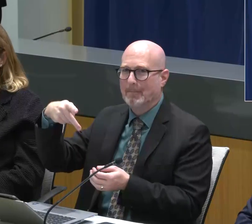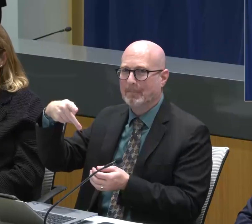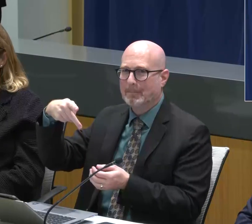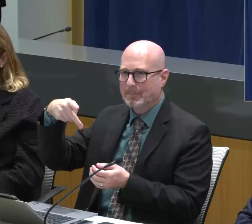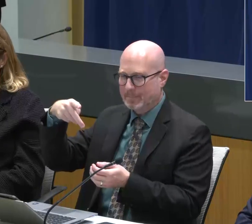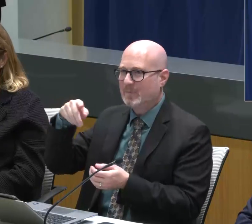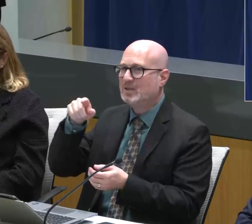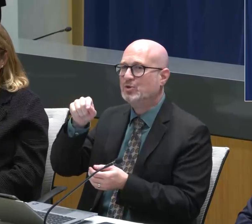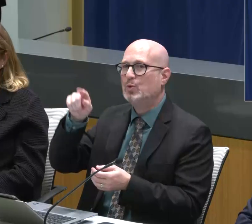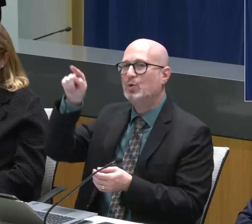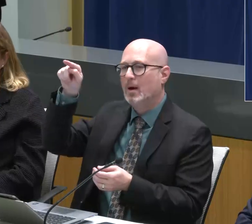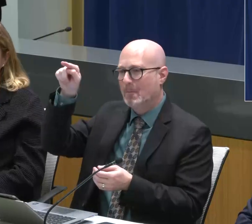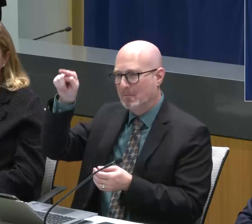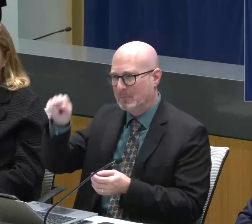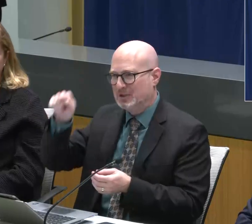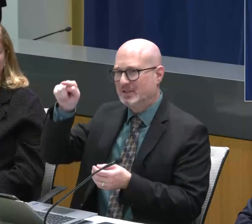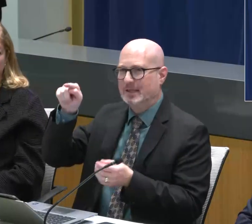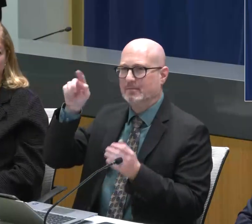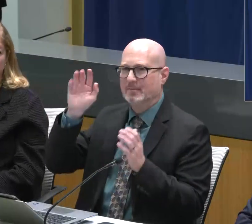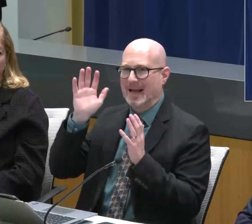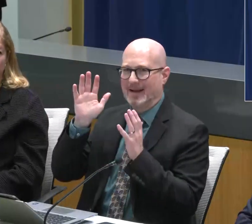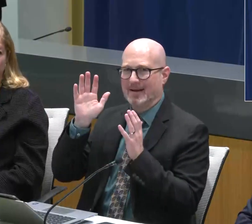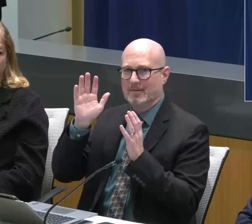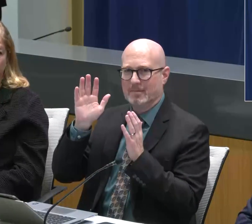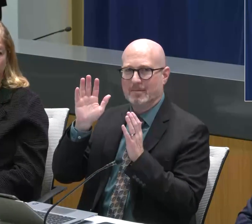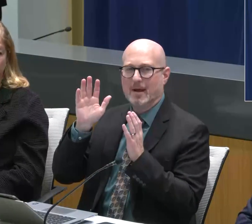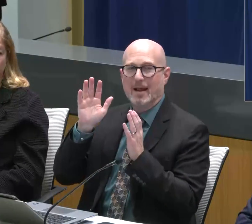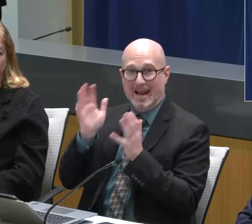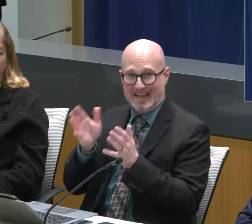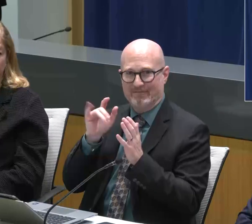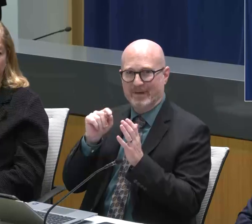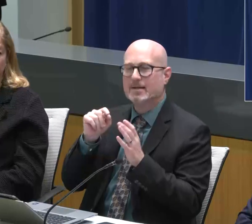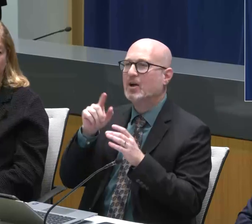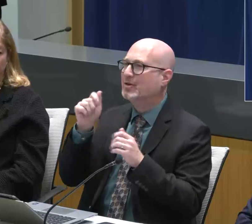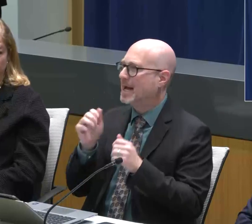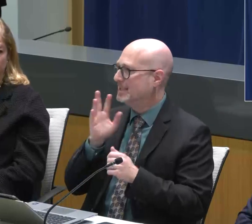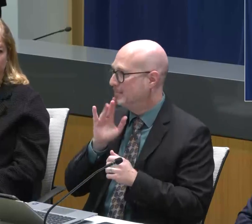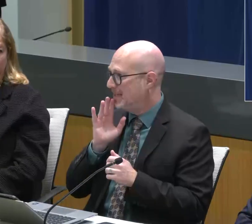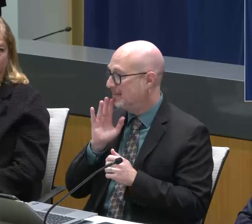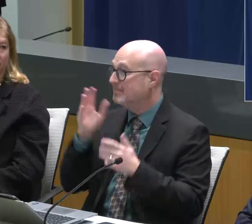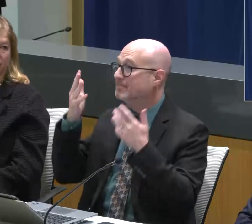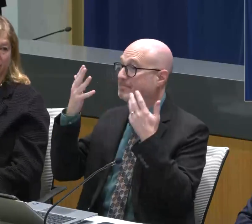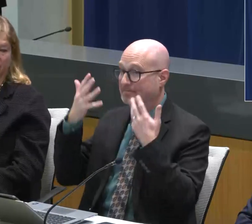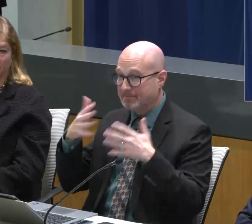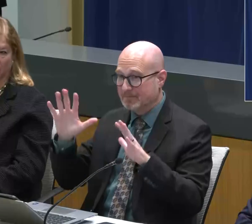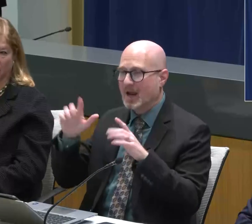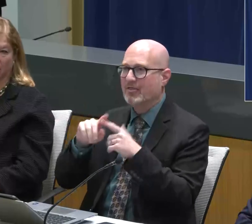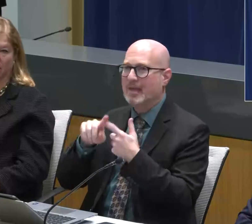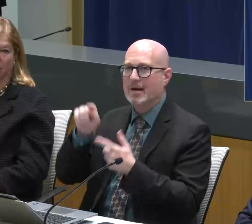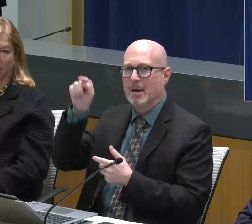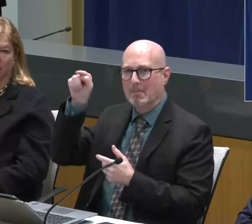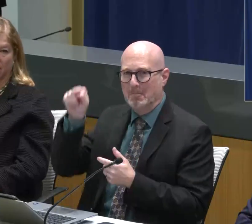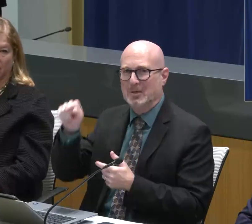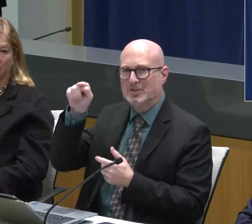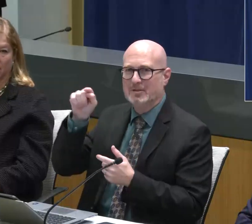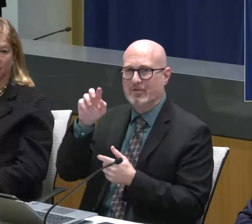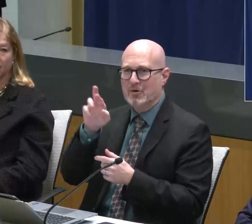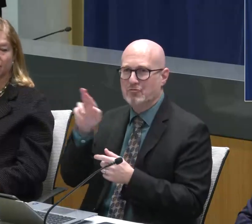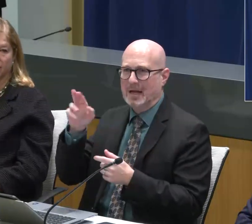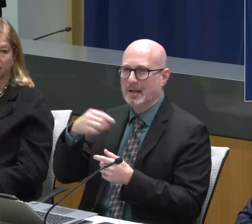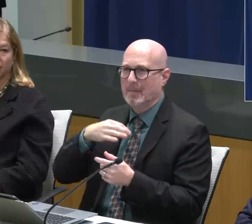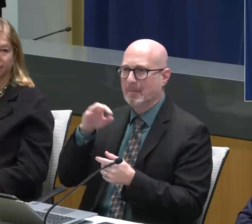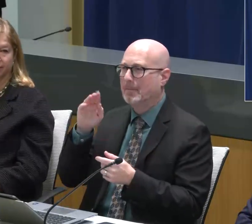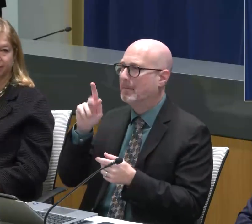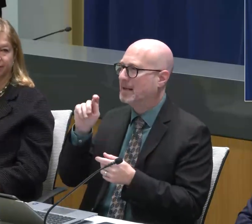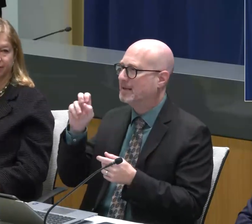with a tactile bump is for you to push and then leave it, and then you can speak. Once you're done,